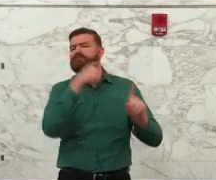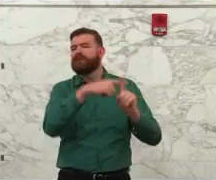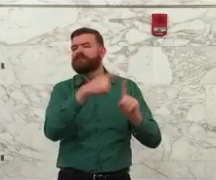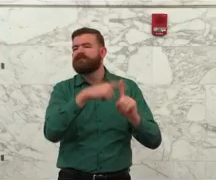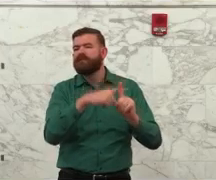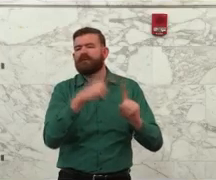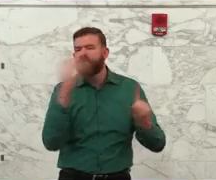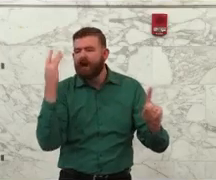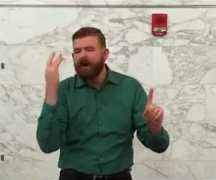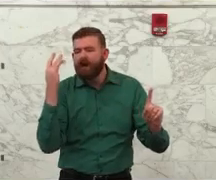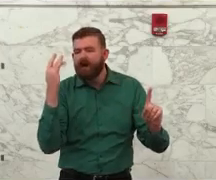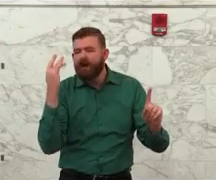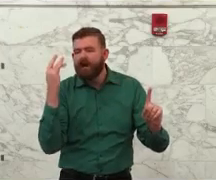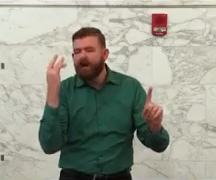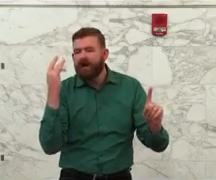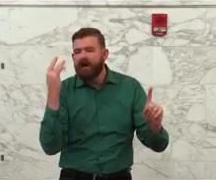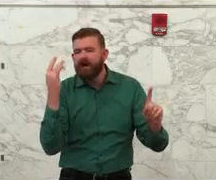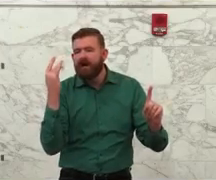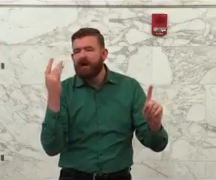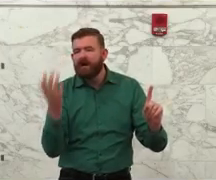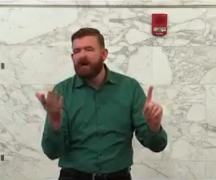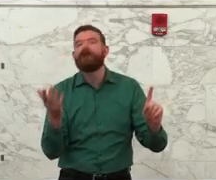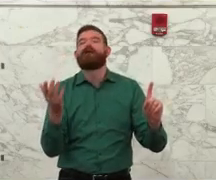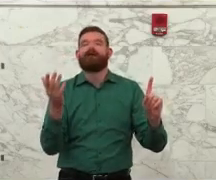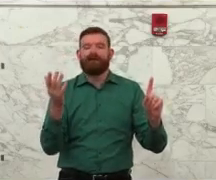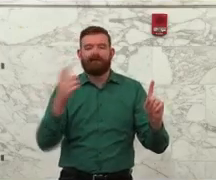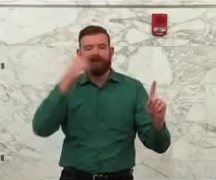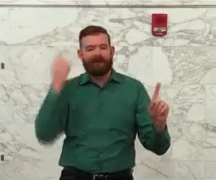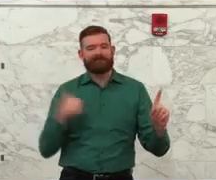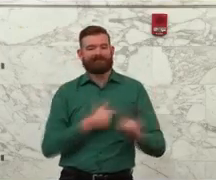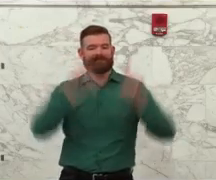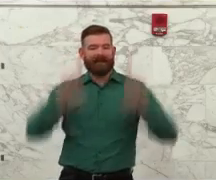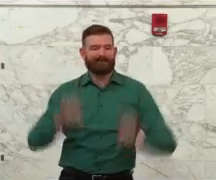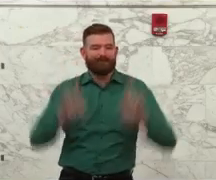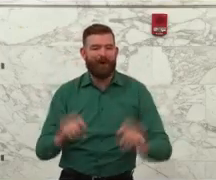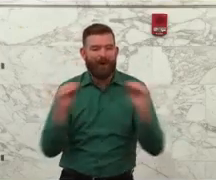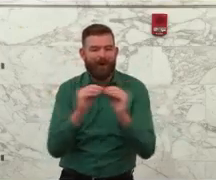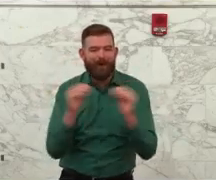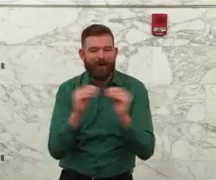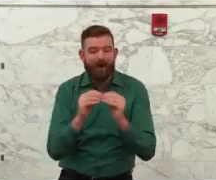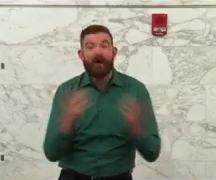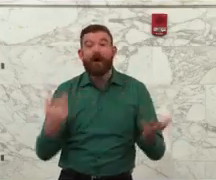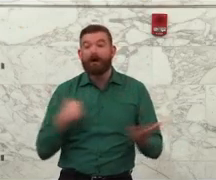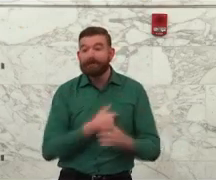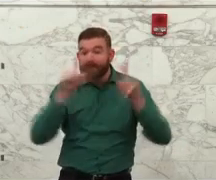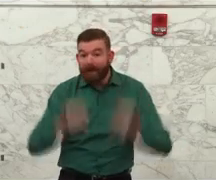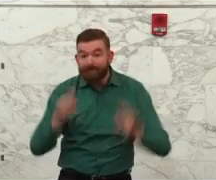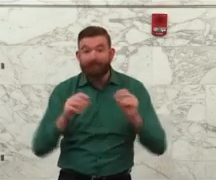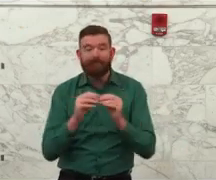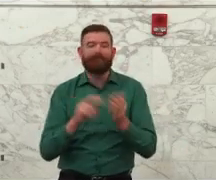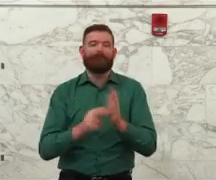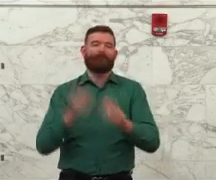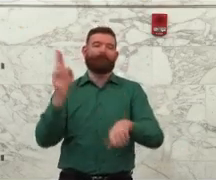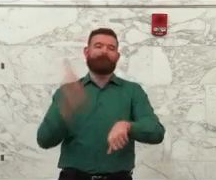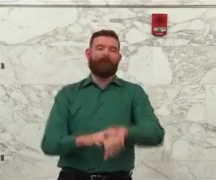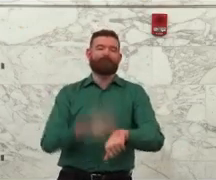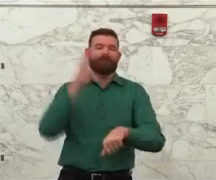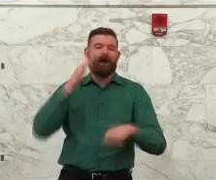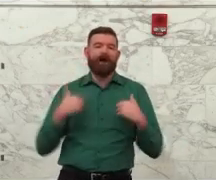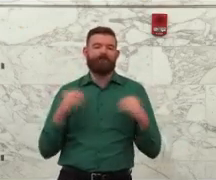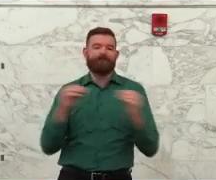our aggressive testing posture. We have been ahead of the curve on testing. It's not perfect, by the way, trust me. Nobody's